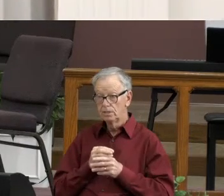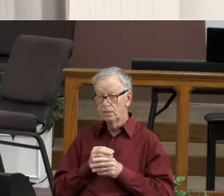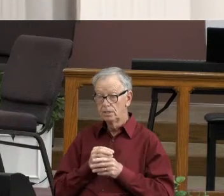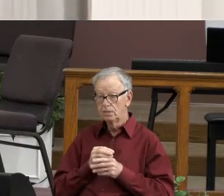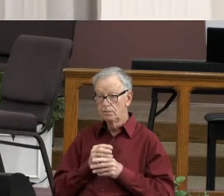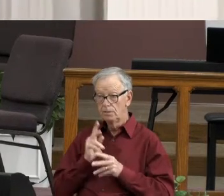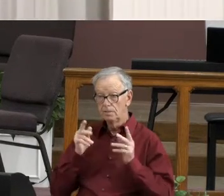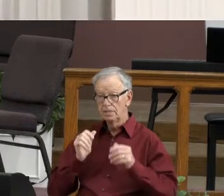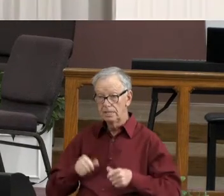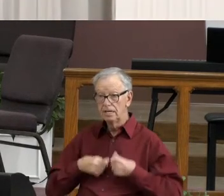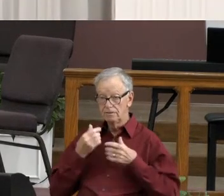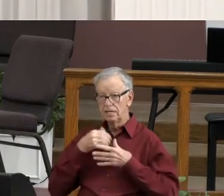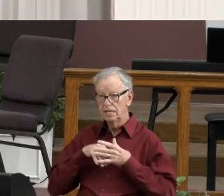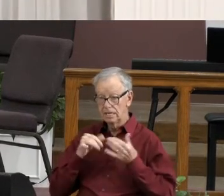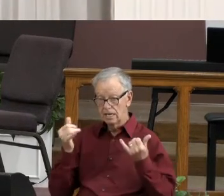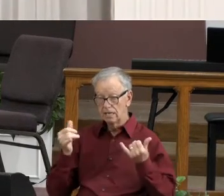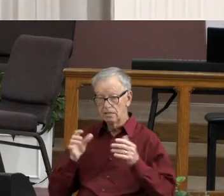mean,